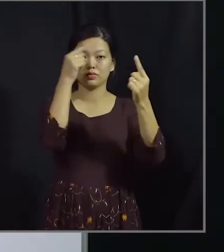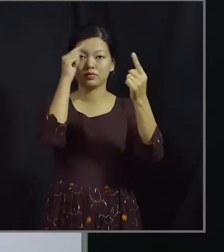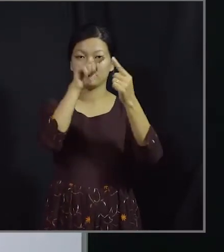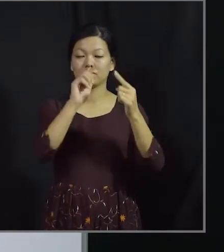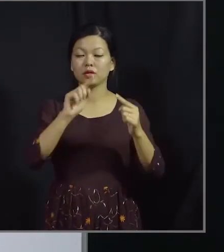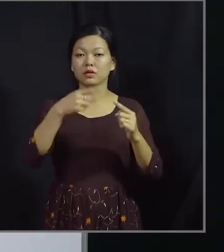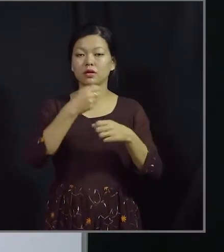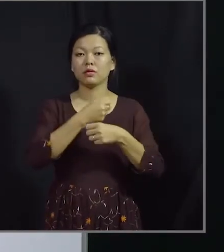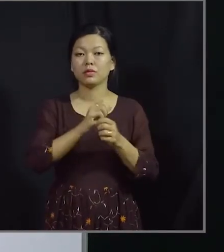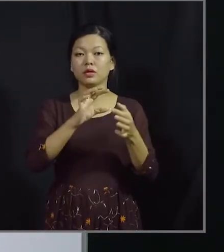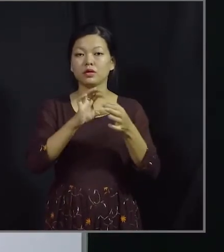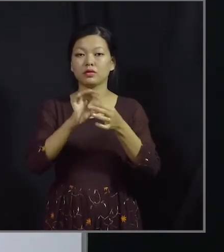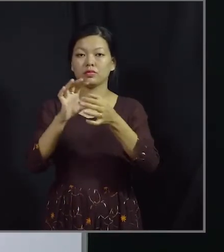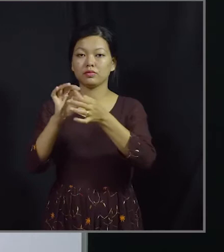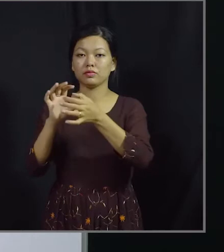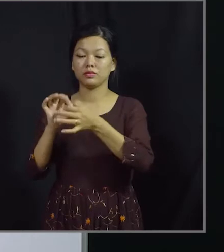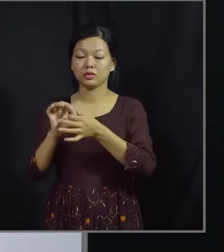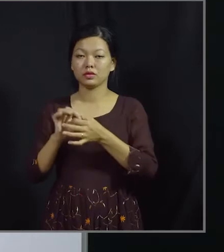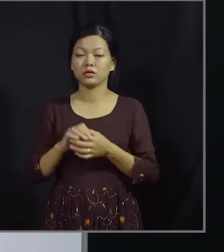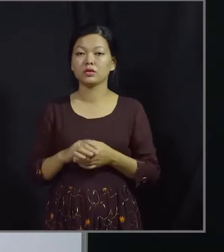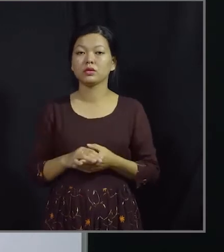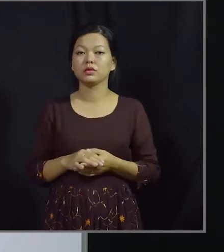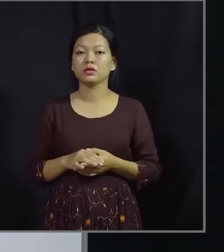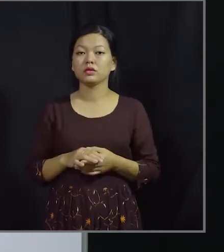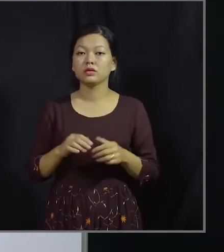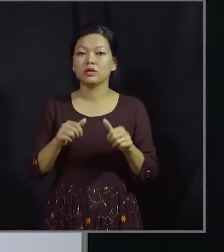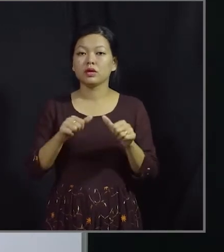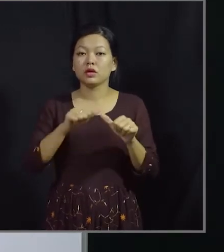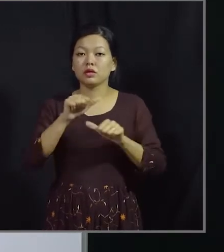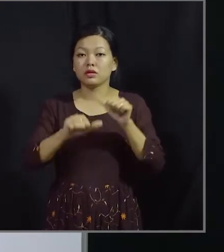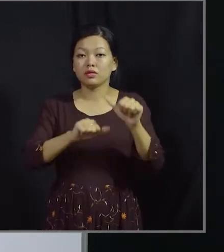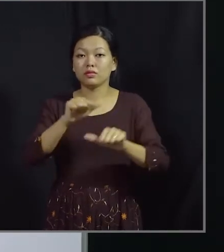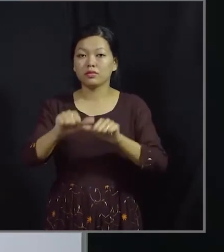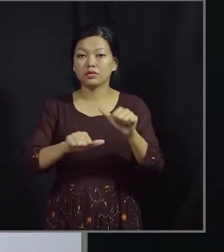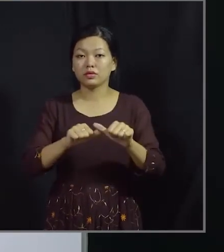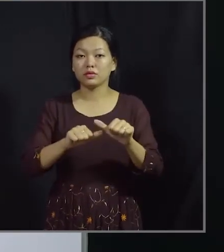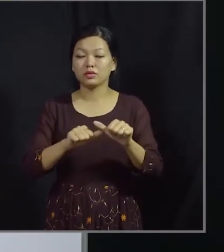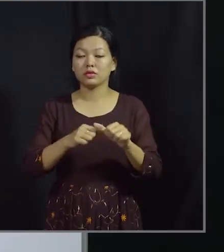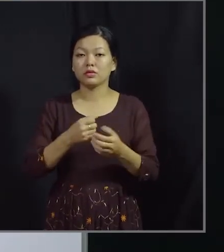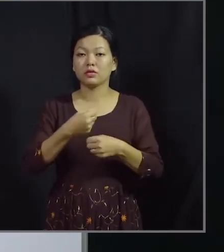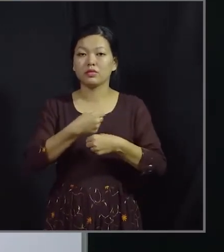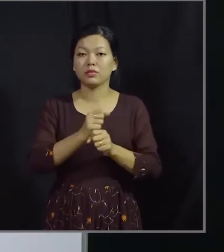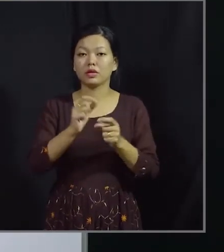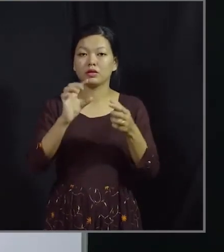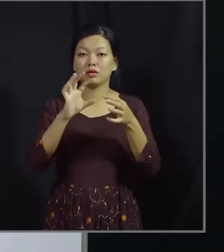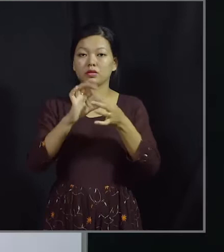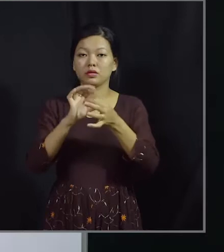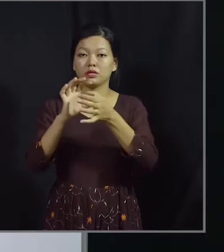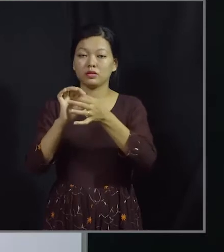in the process of running a partnership, reconstitutions takes